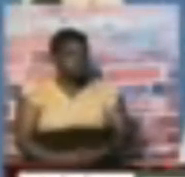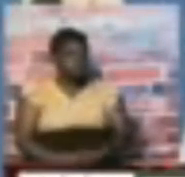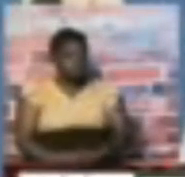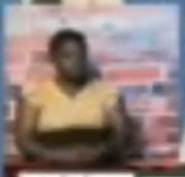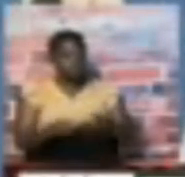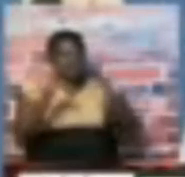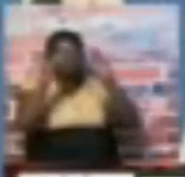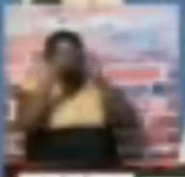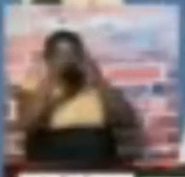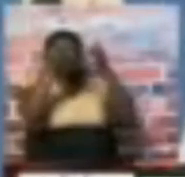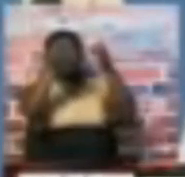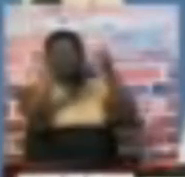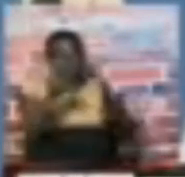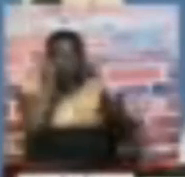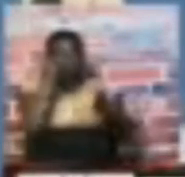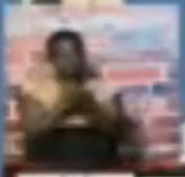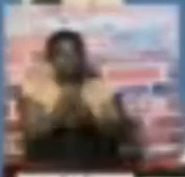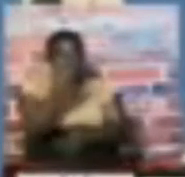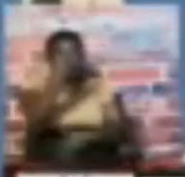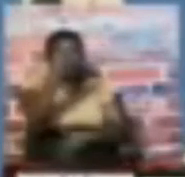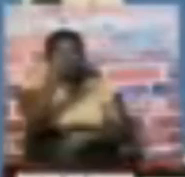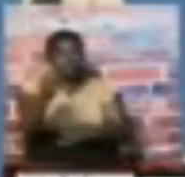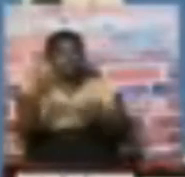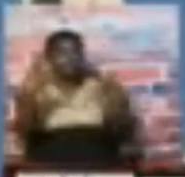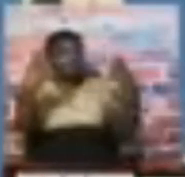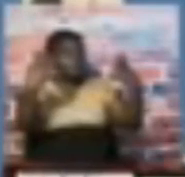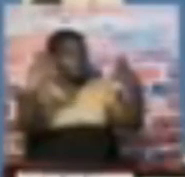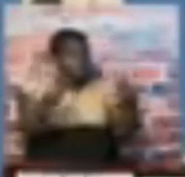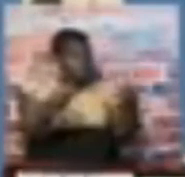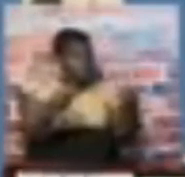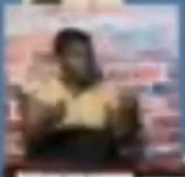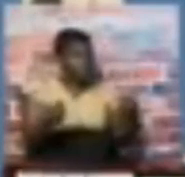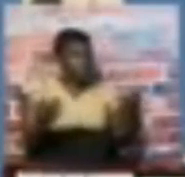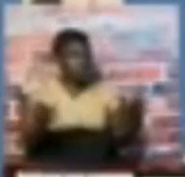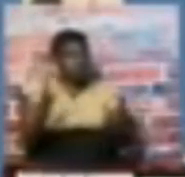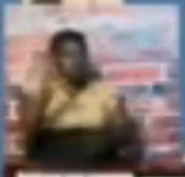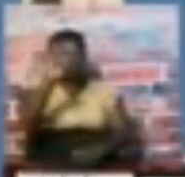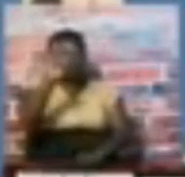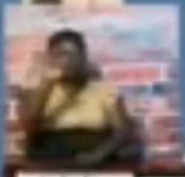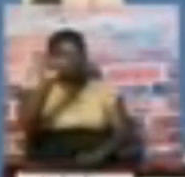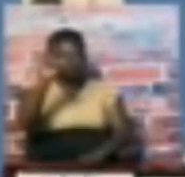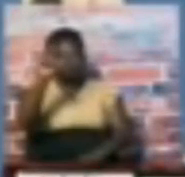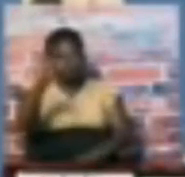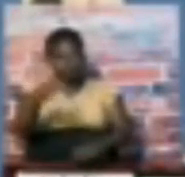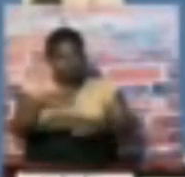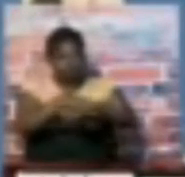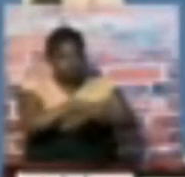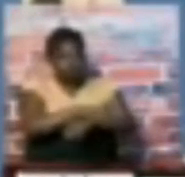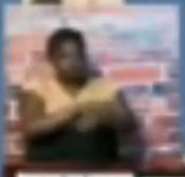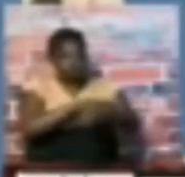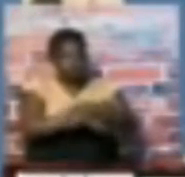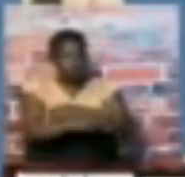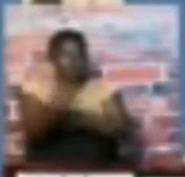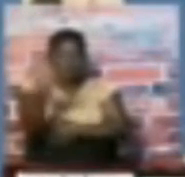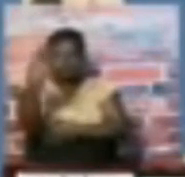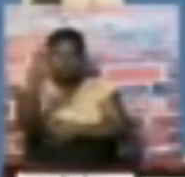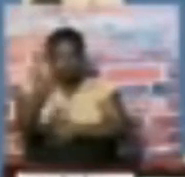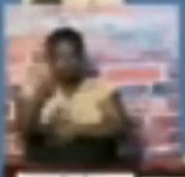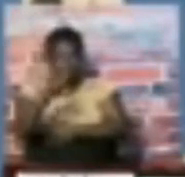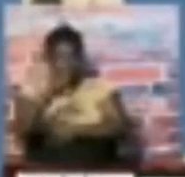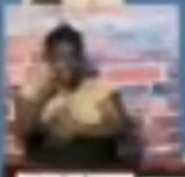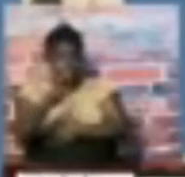Housing Finance Bank, 30 mattresses, 30 boxes of gloves, and 50 liters of